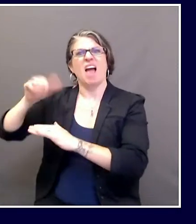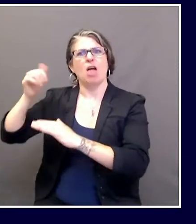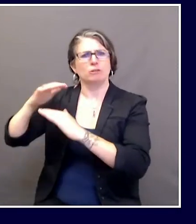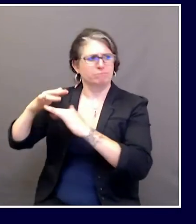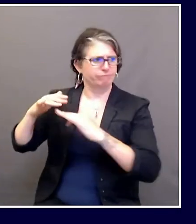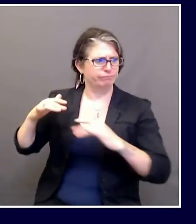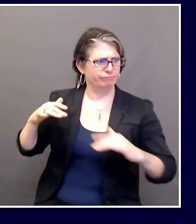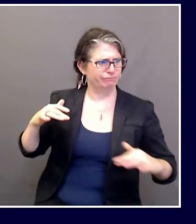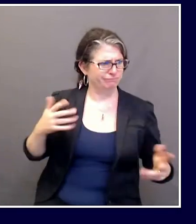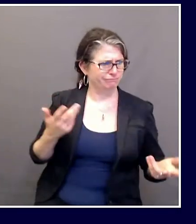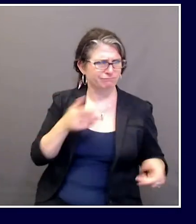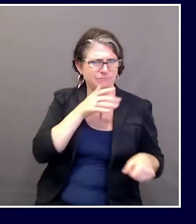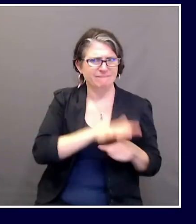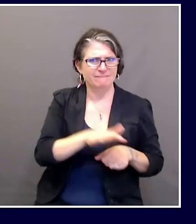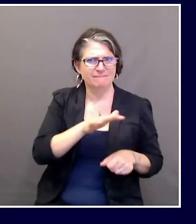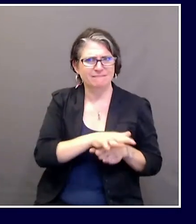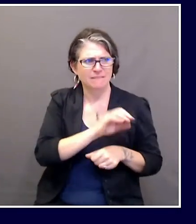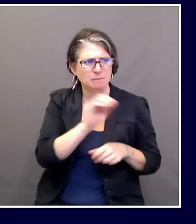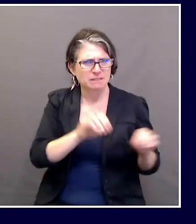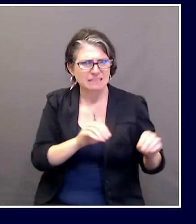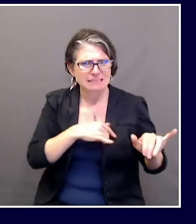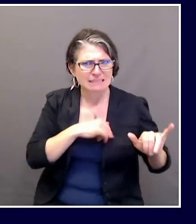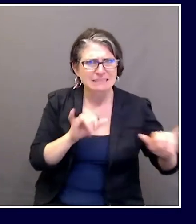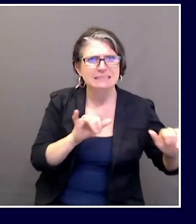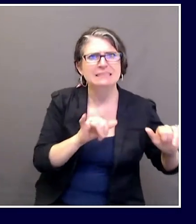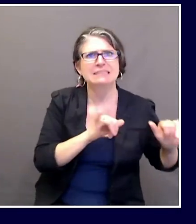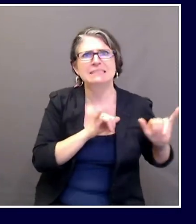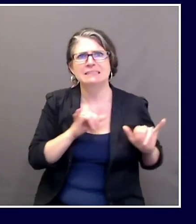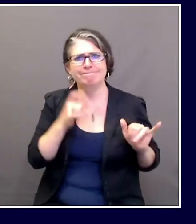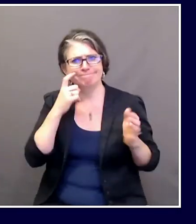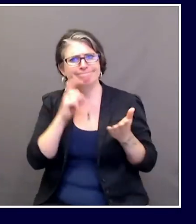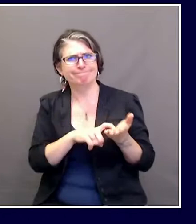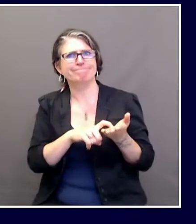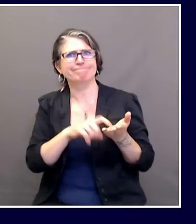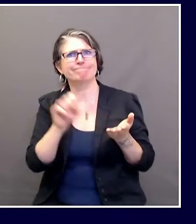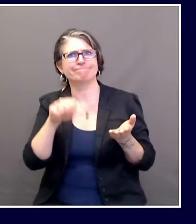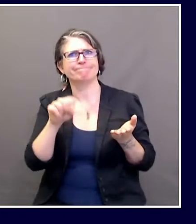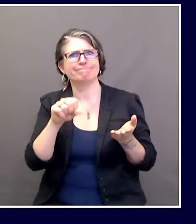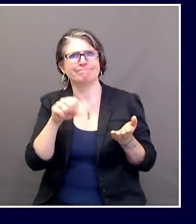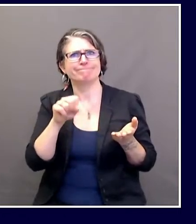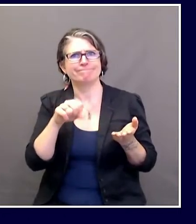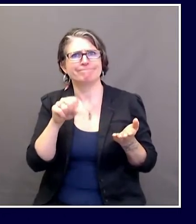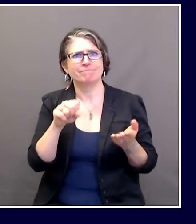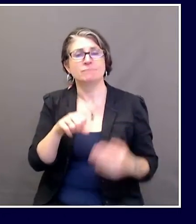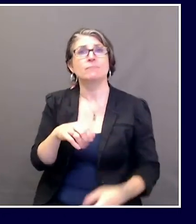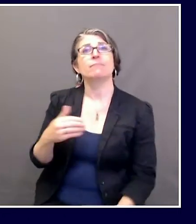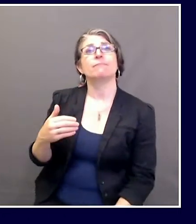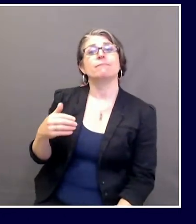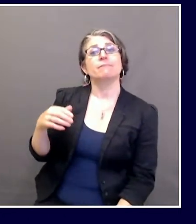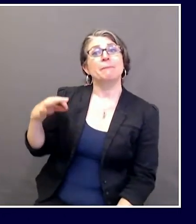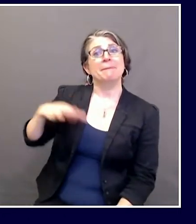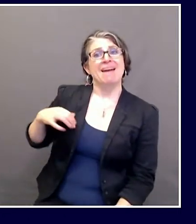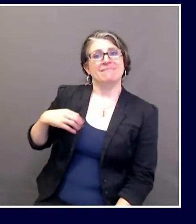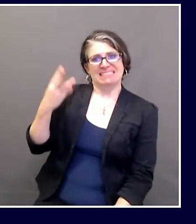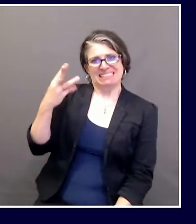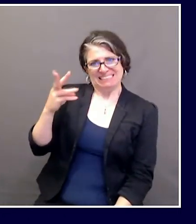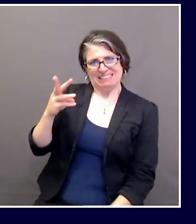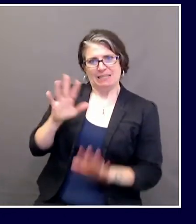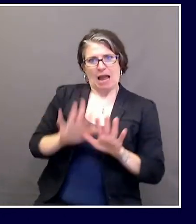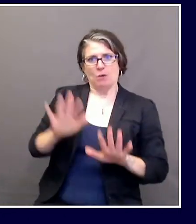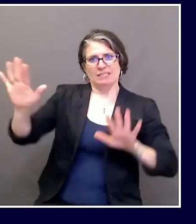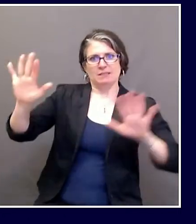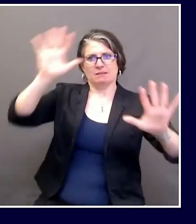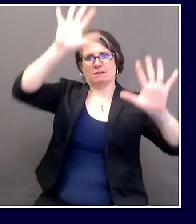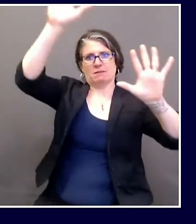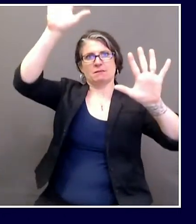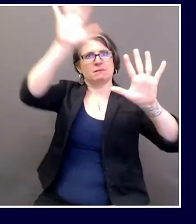of Maine's 16 counties were themselves a state, if we were in that thought experiment, even the counties